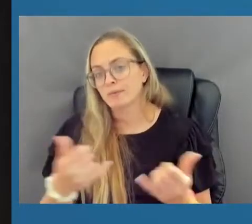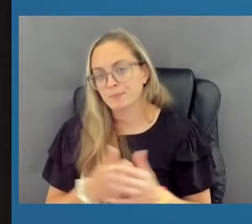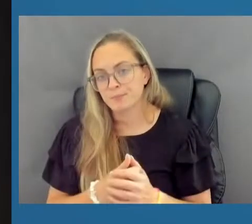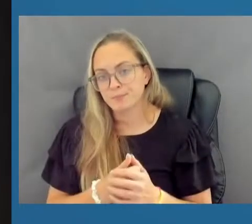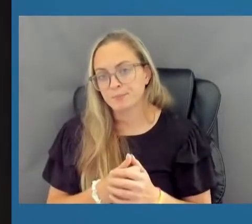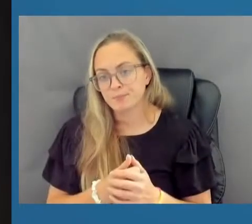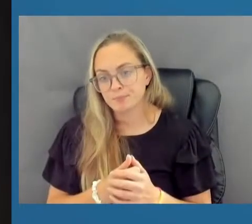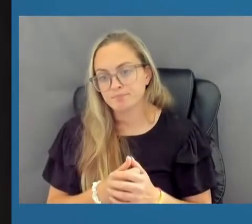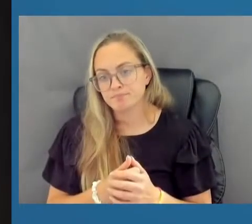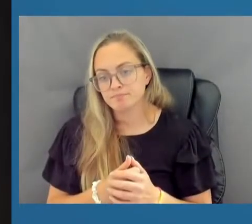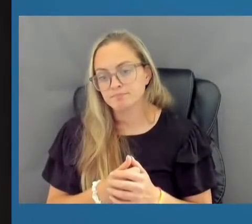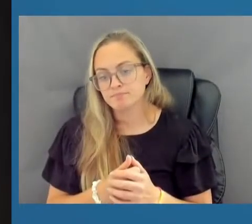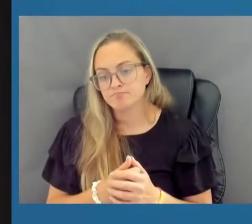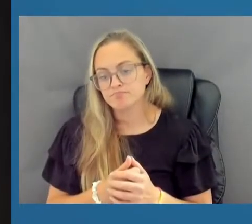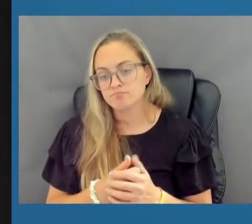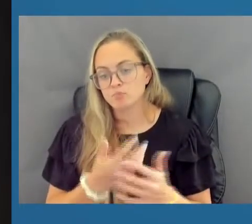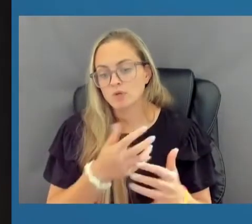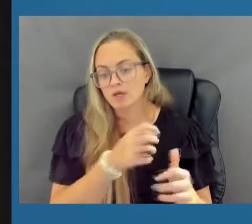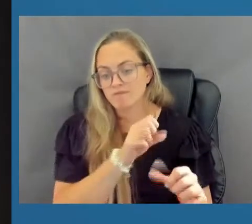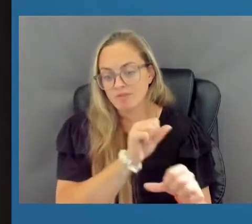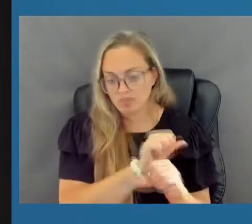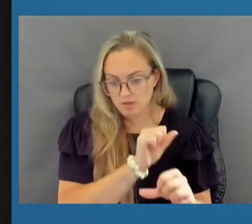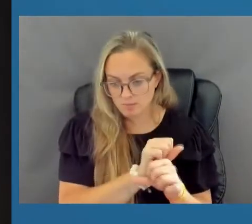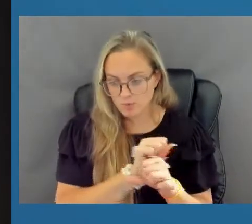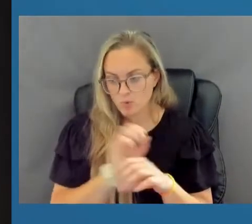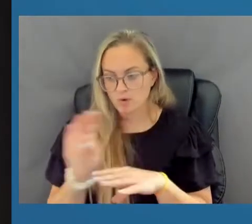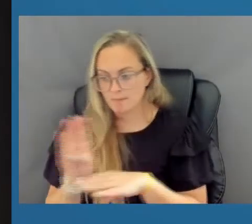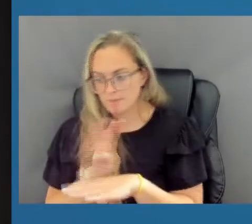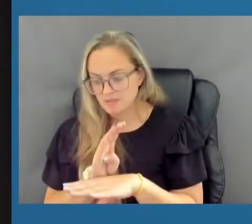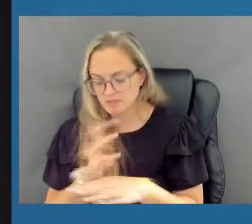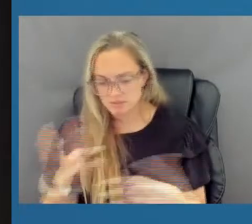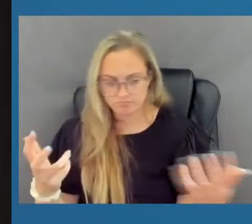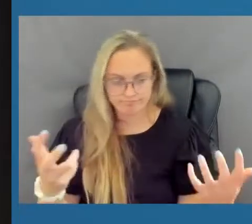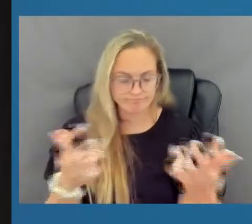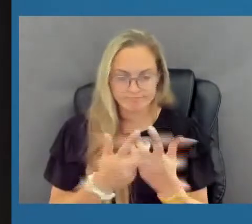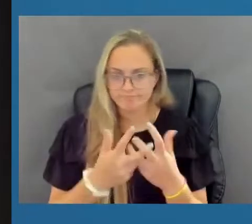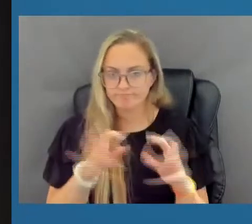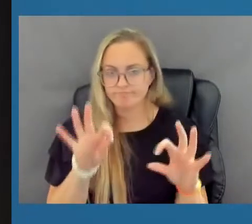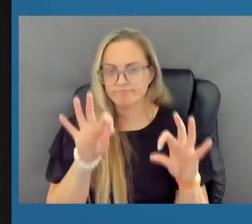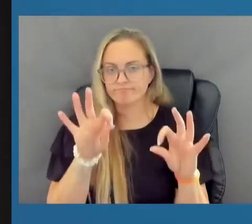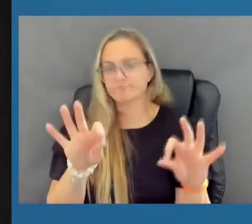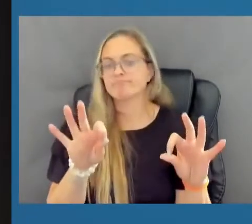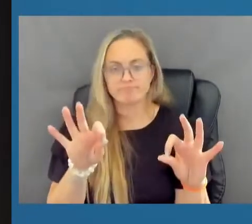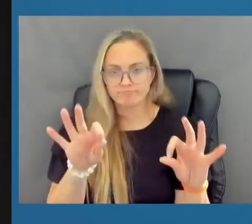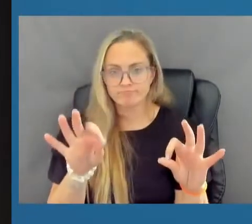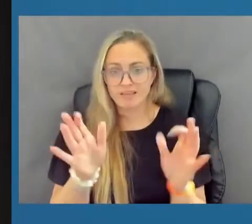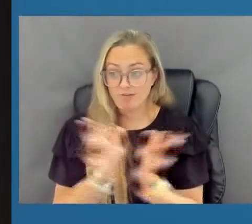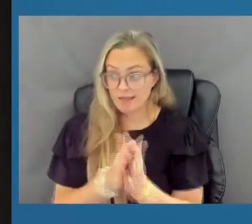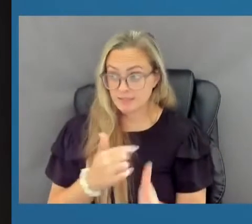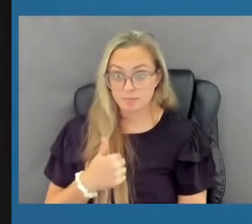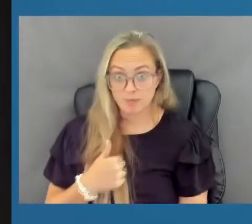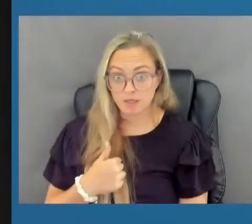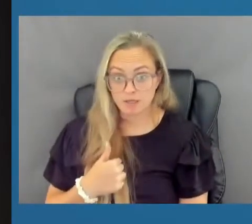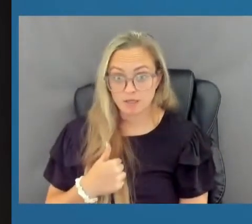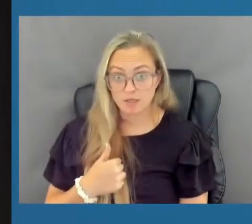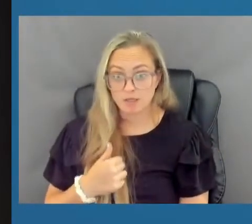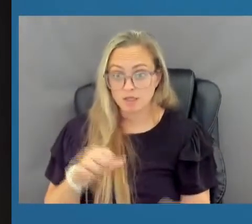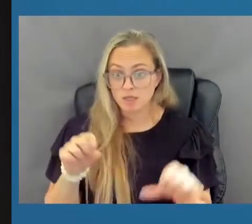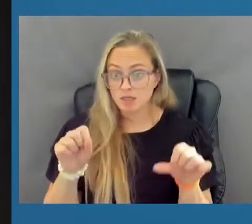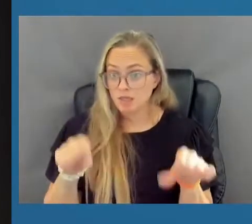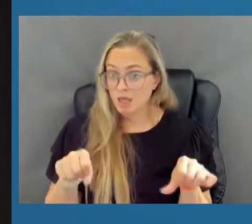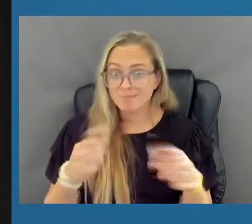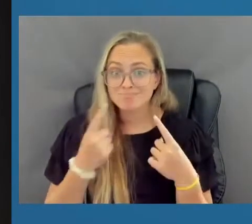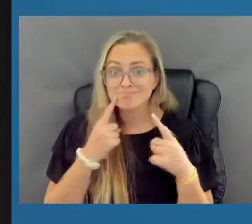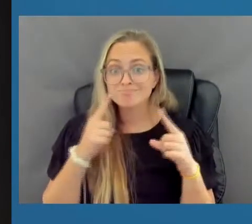have labor and business so aligned and asking me if we can finally